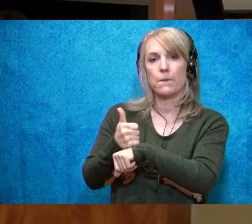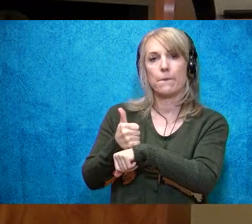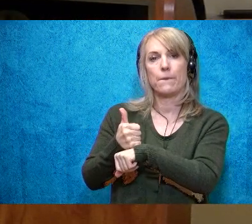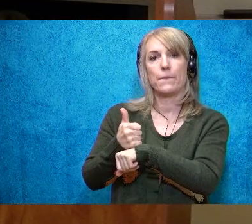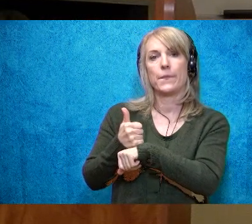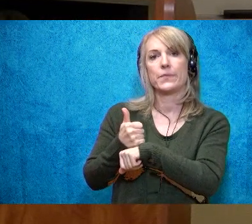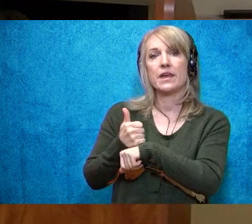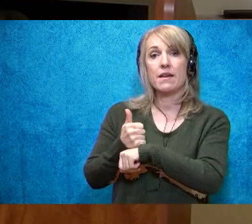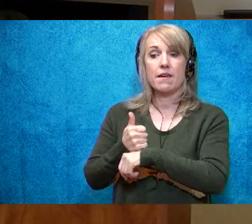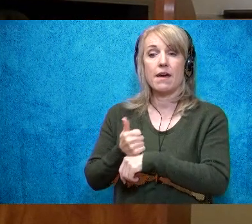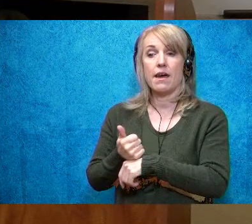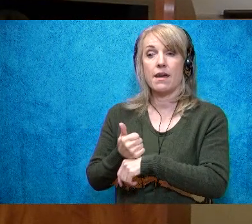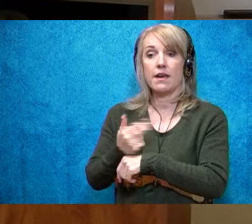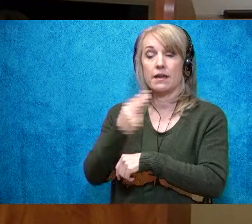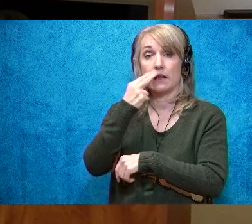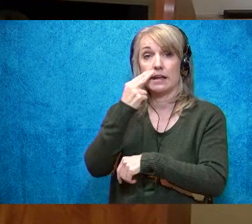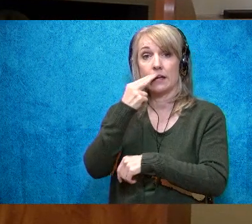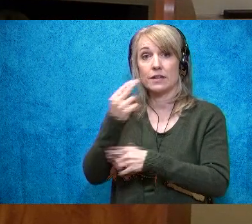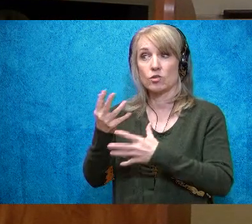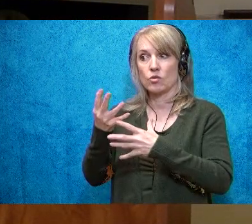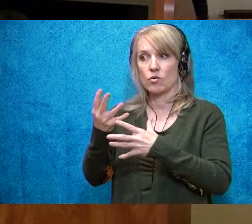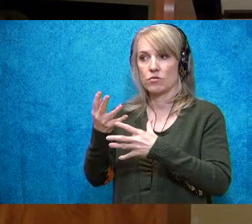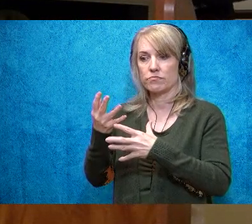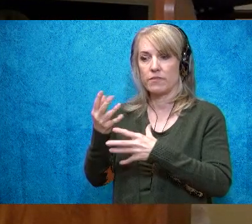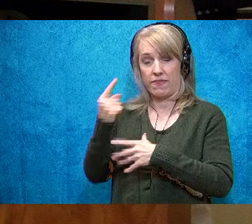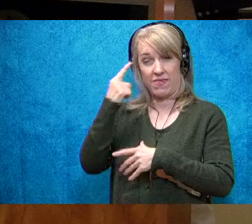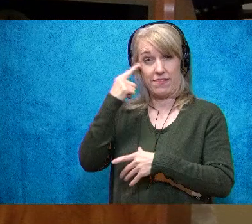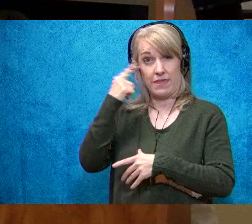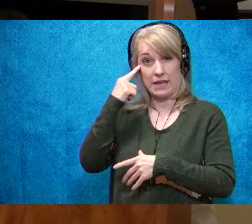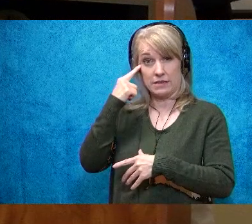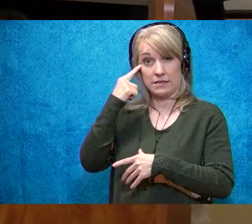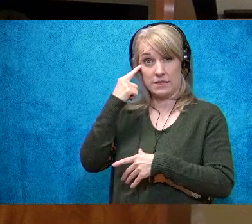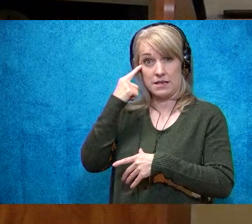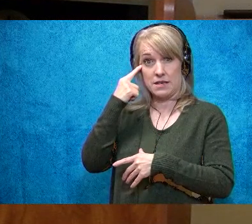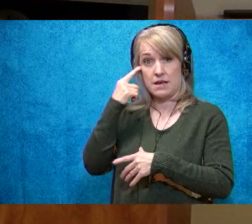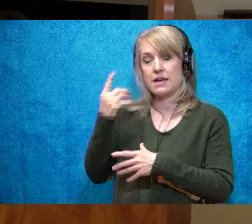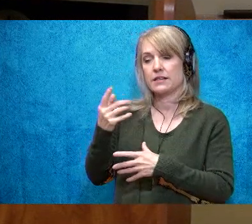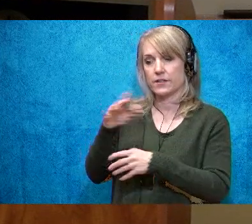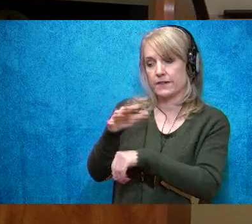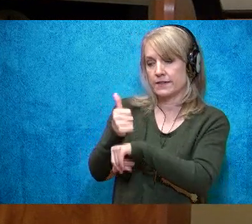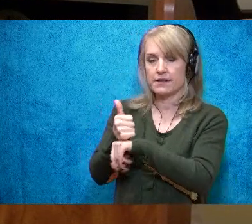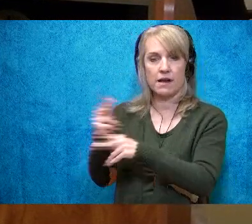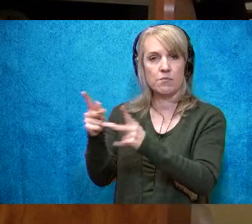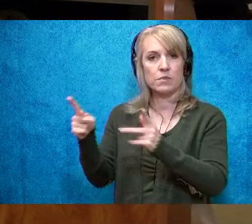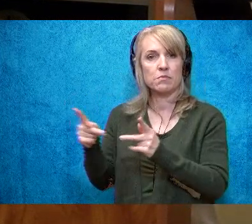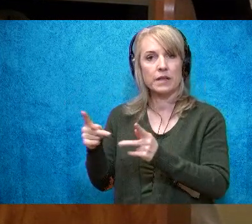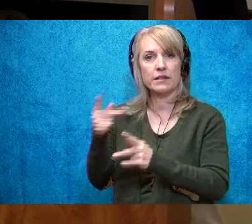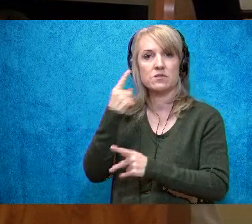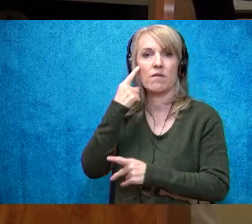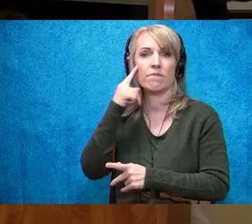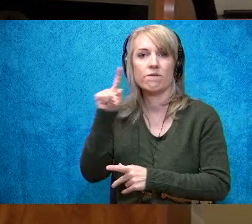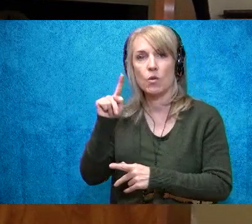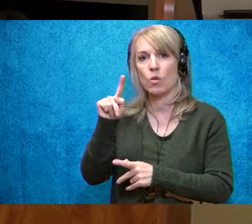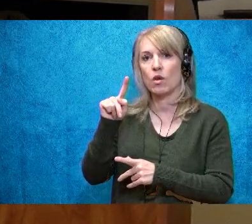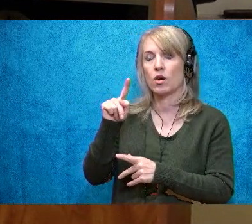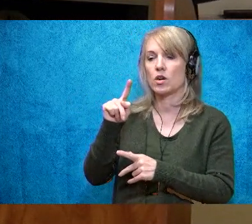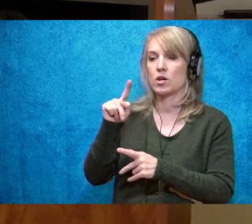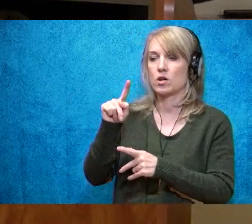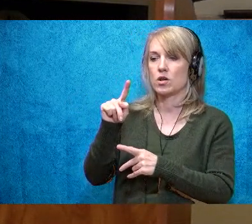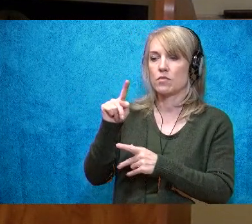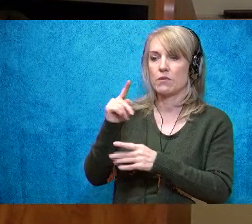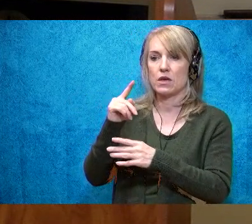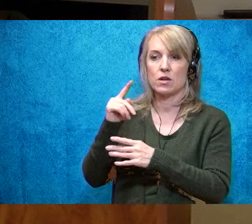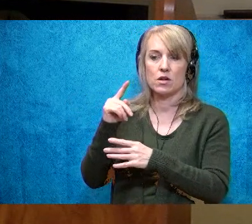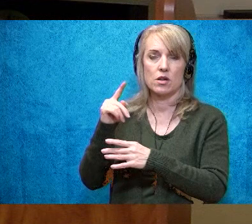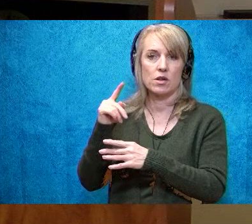to acquire living space for the German people. He called that Lebensraum, to this idea that he wants all Germans living in